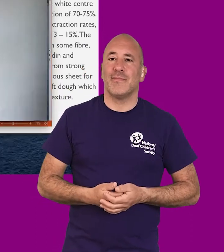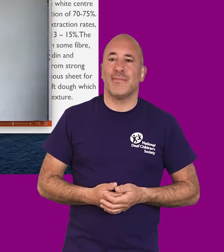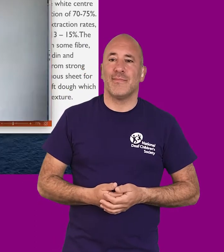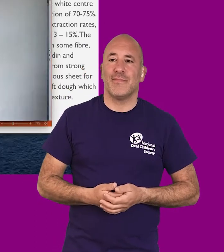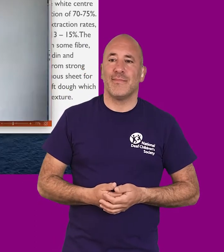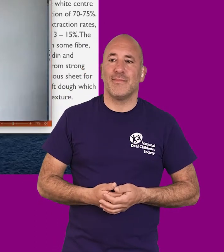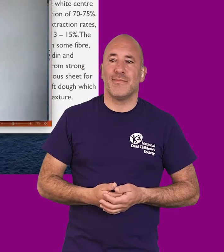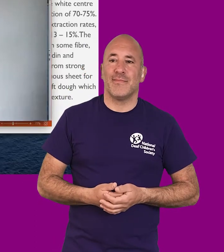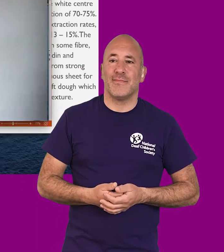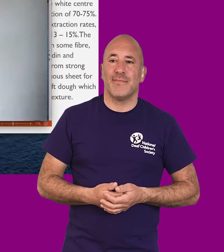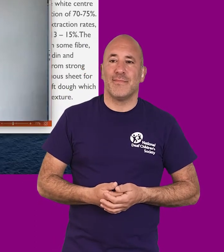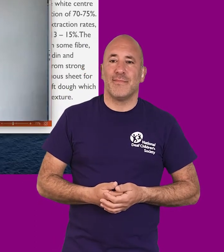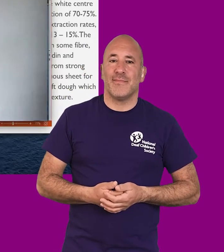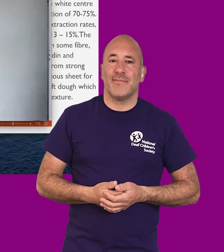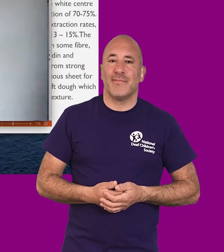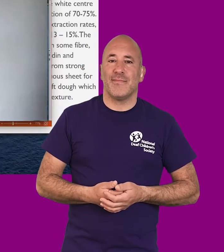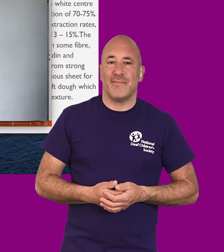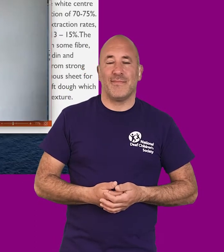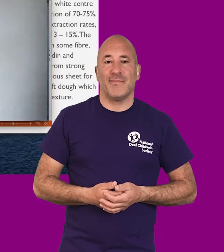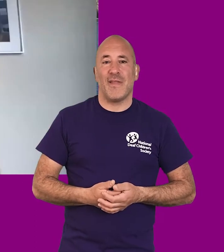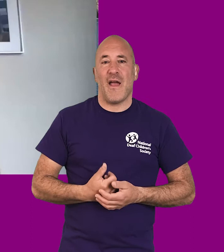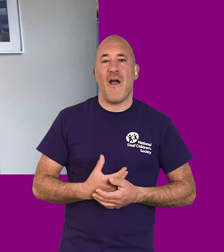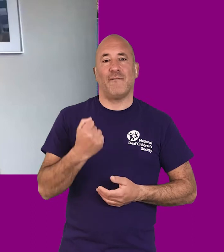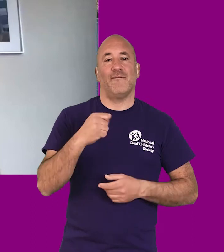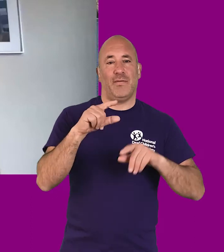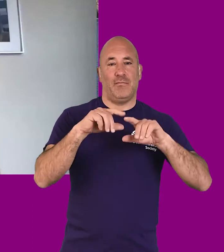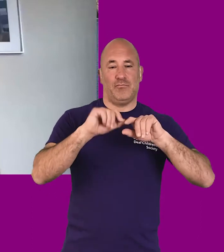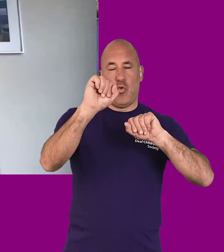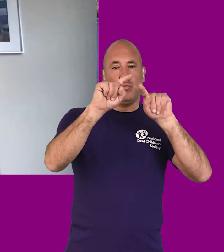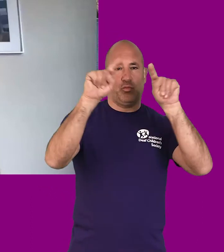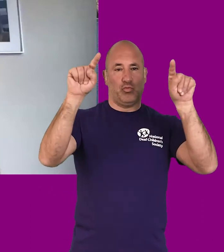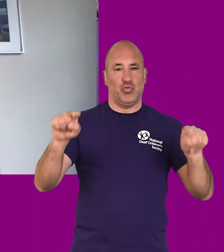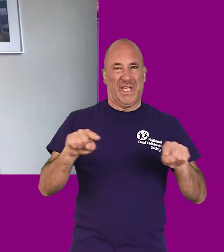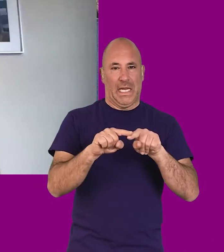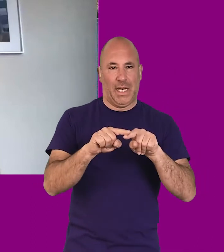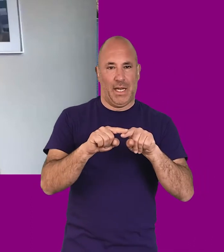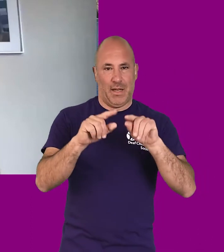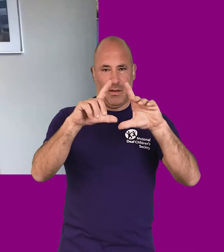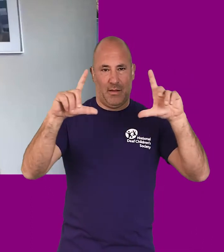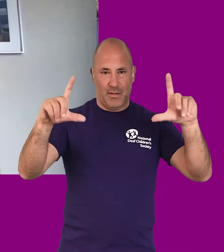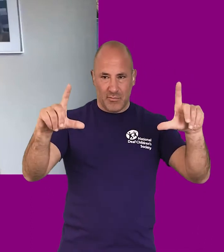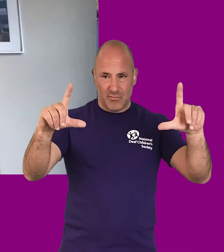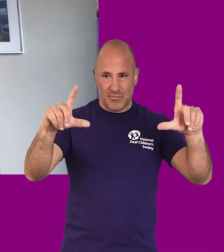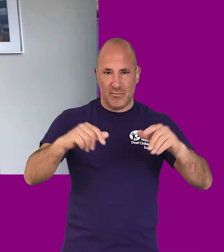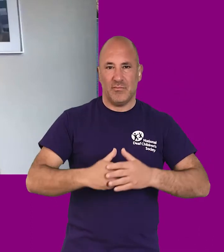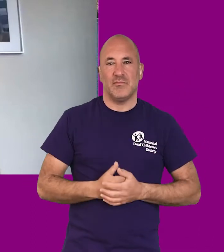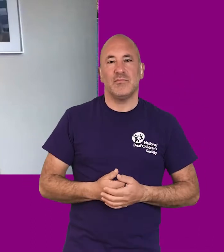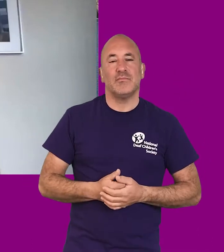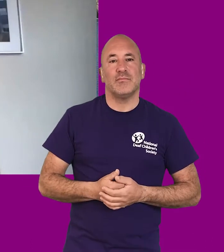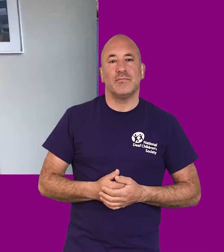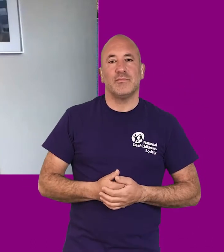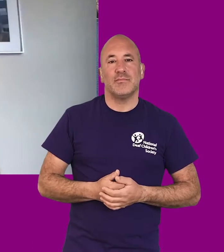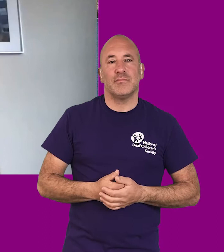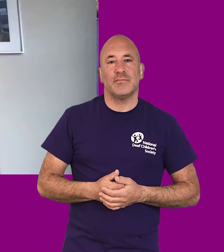explains how you can switch on captions within Teams.